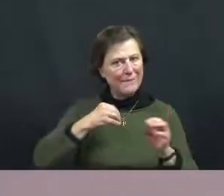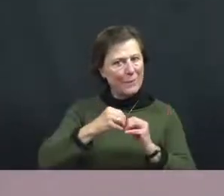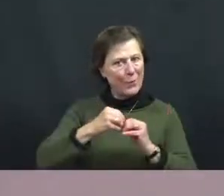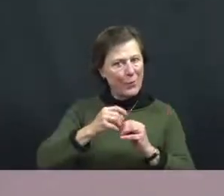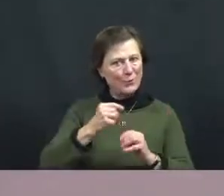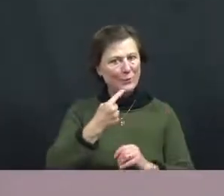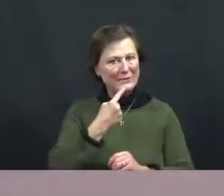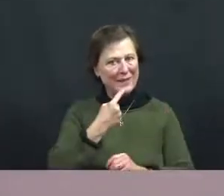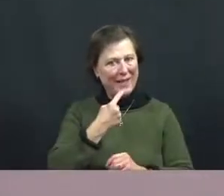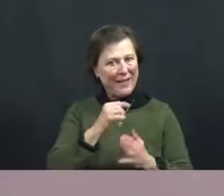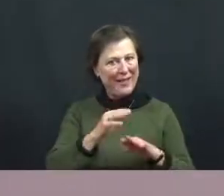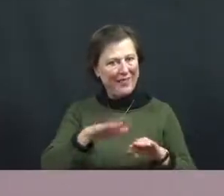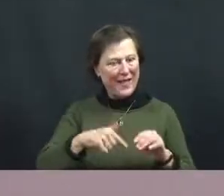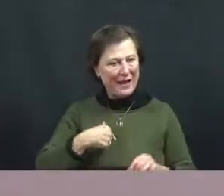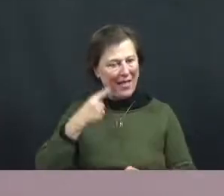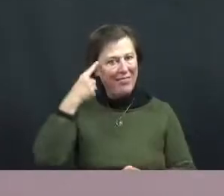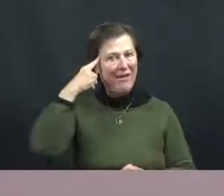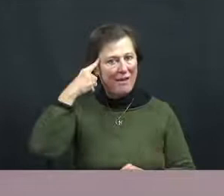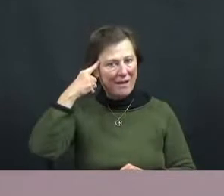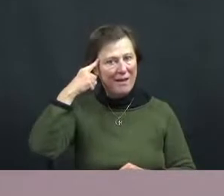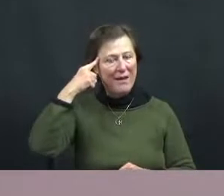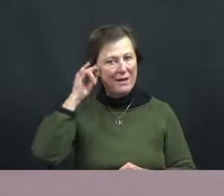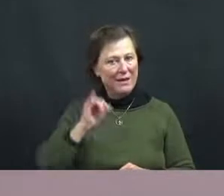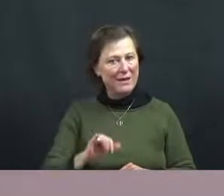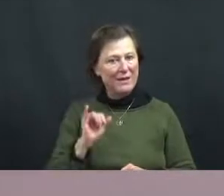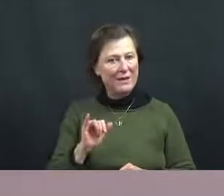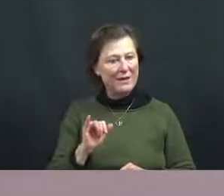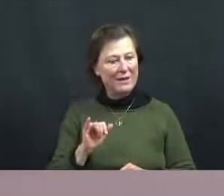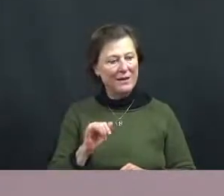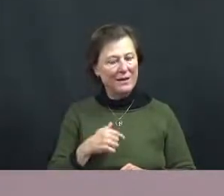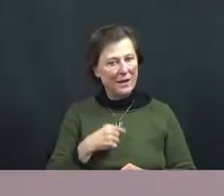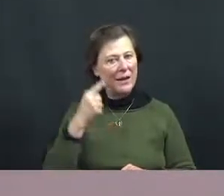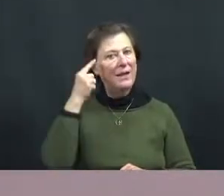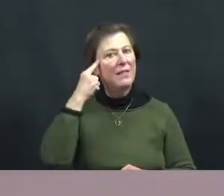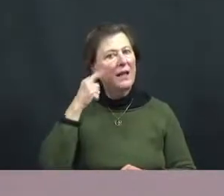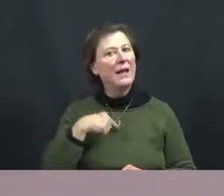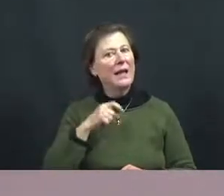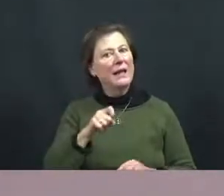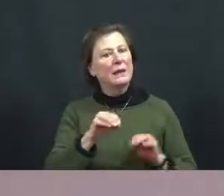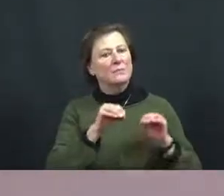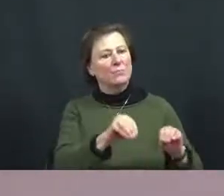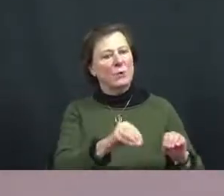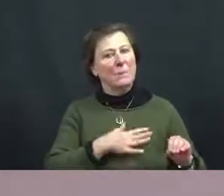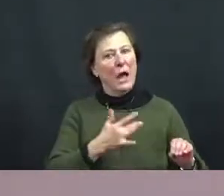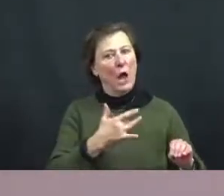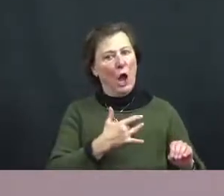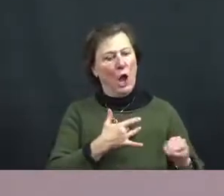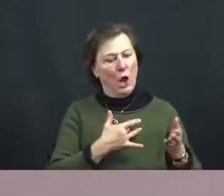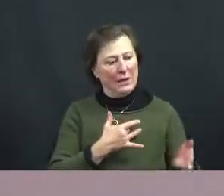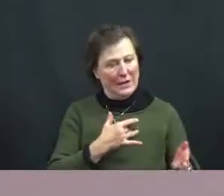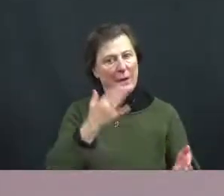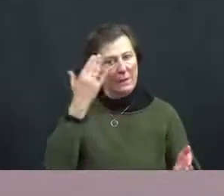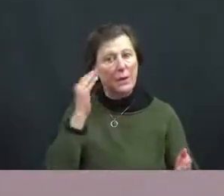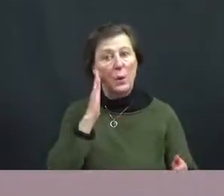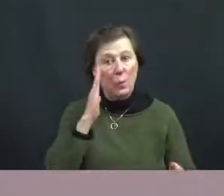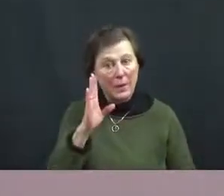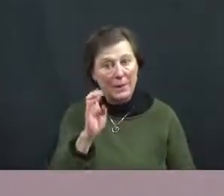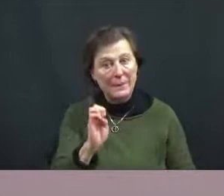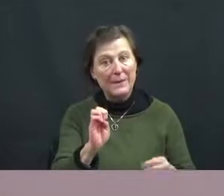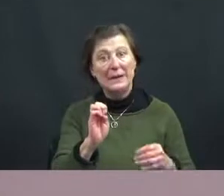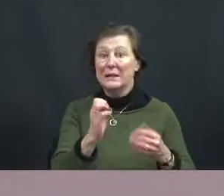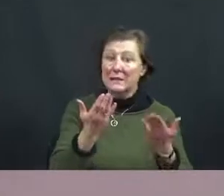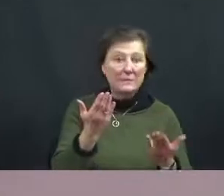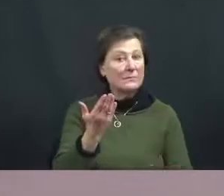say than I realized. And I also realized I need to put my heart into this because it will probably be the most